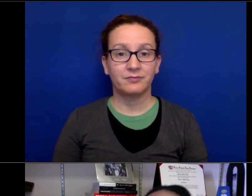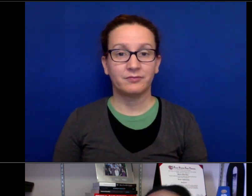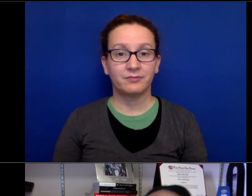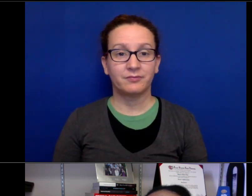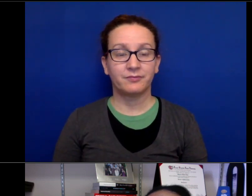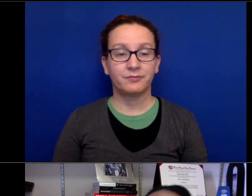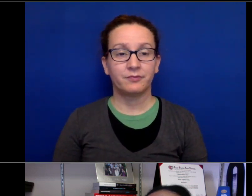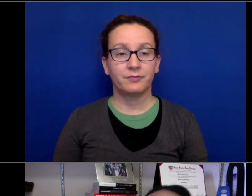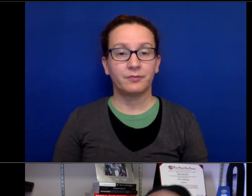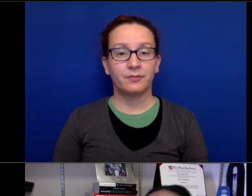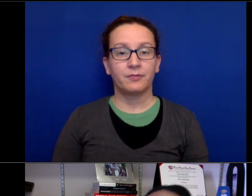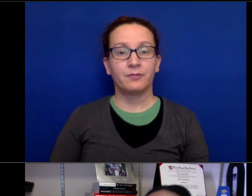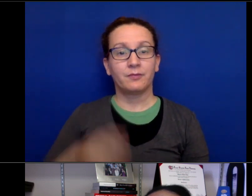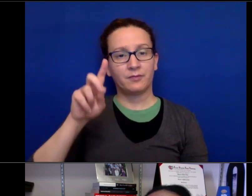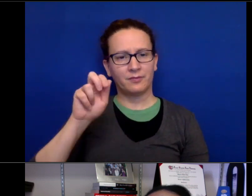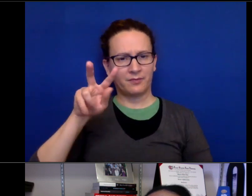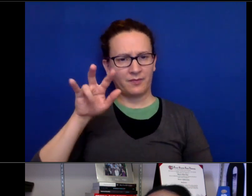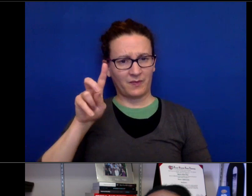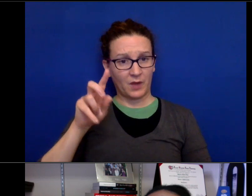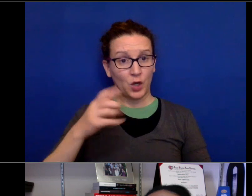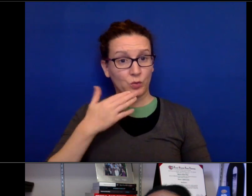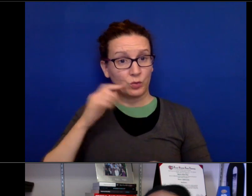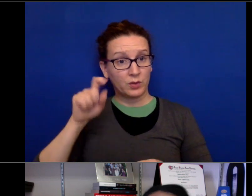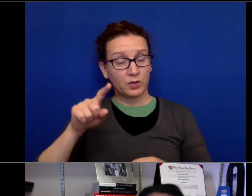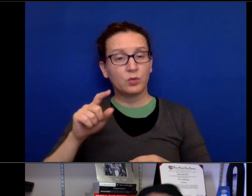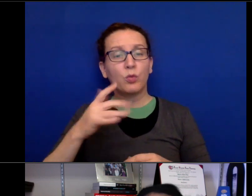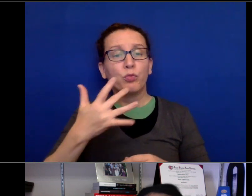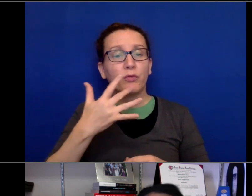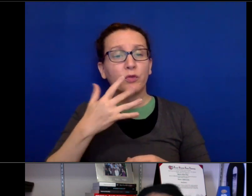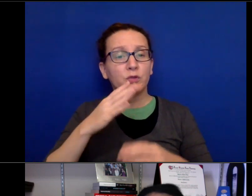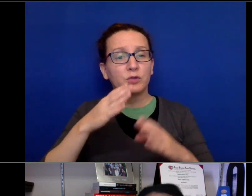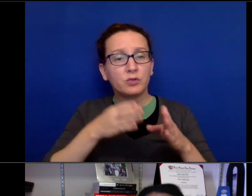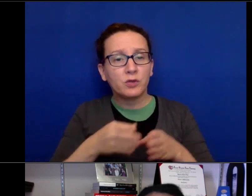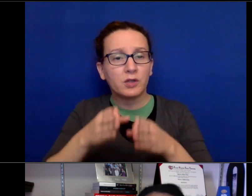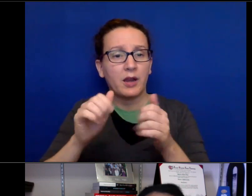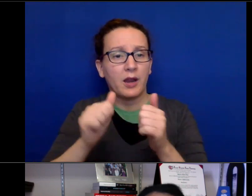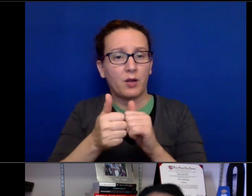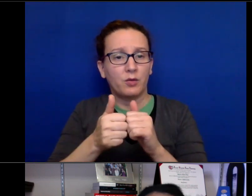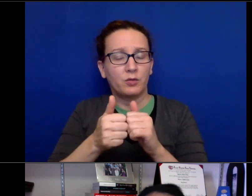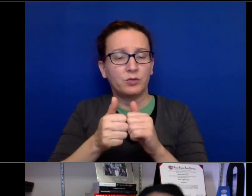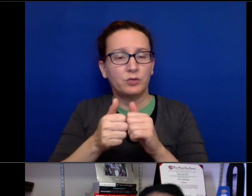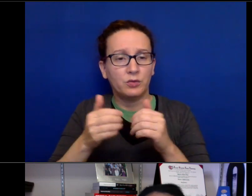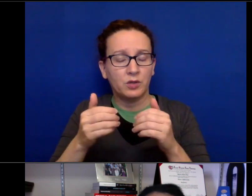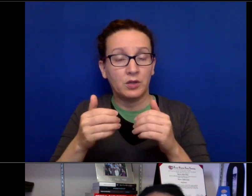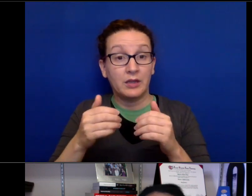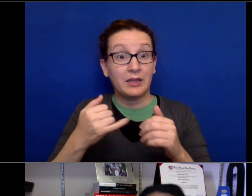Here's a really good question. What is your preferred strategy about how to proceed when you're stuck?